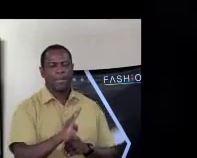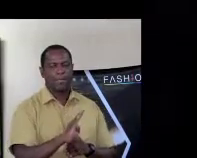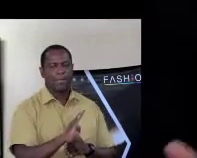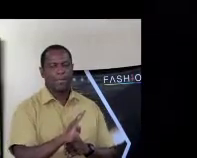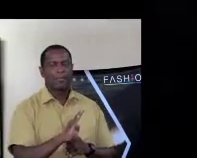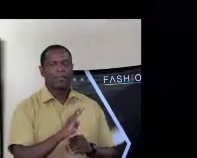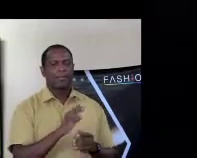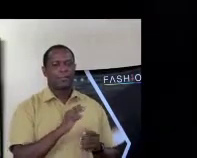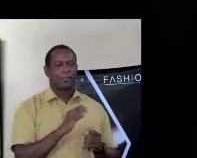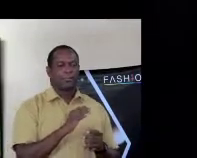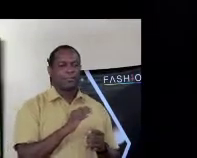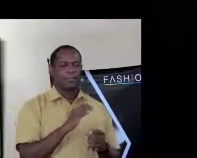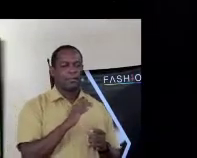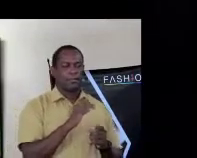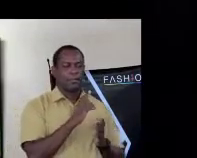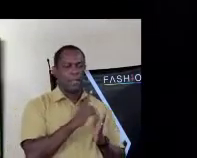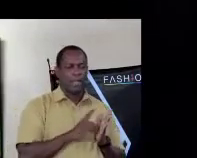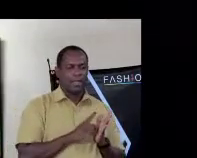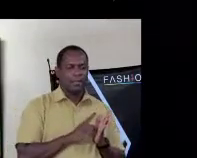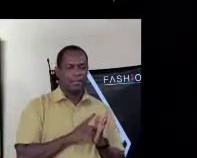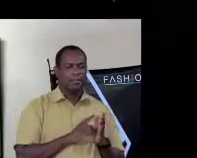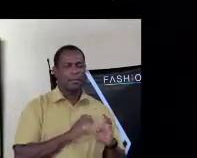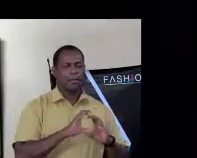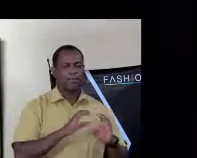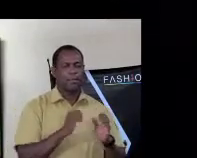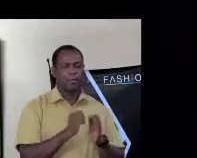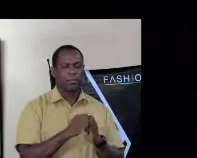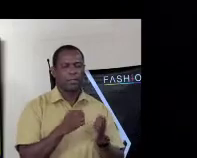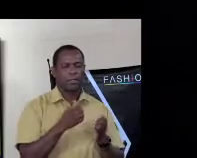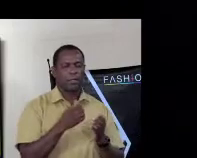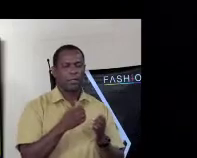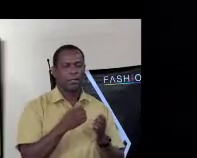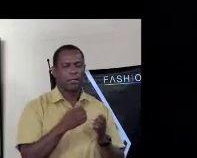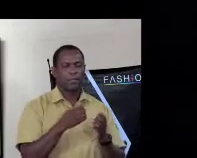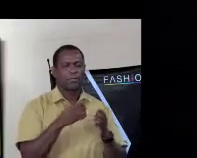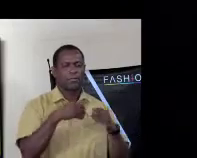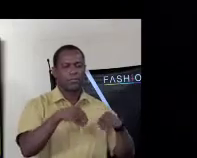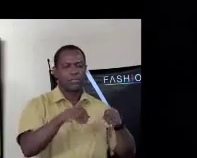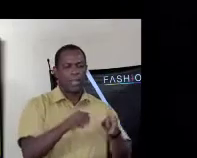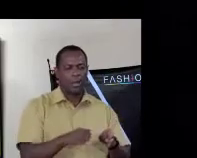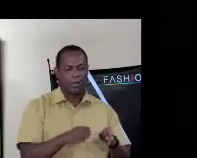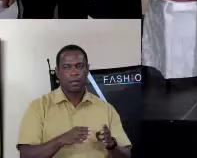just is making a decision whether or not they're going to purchase a product or not, right? So maybe